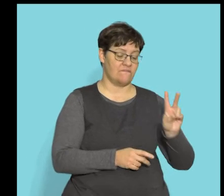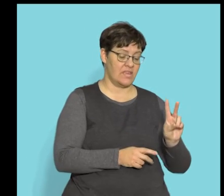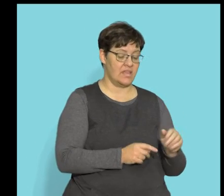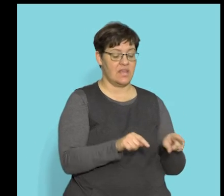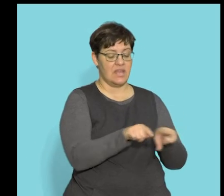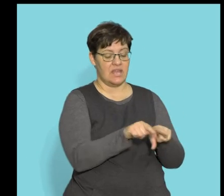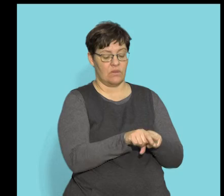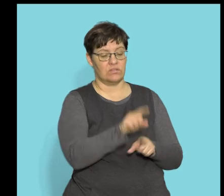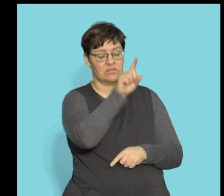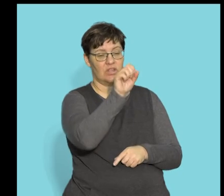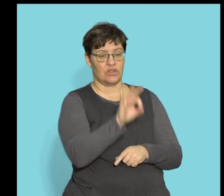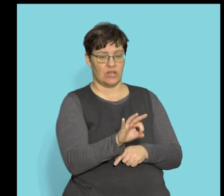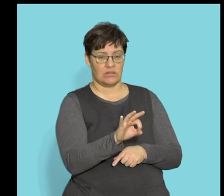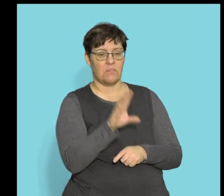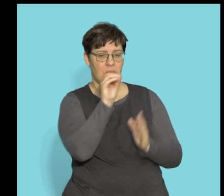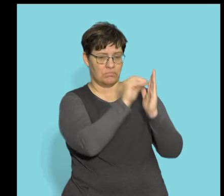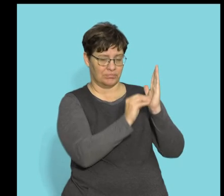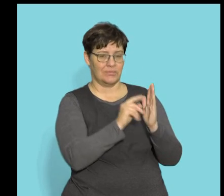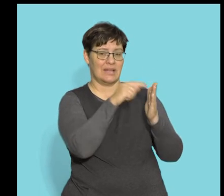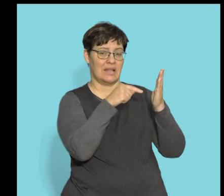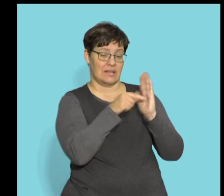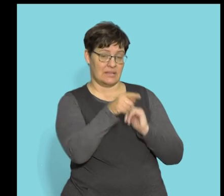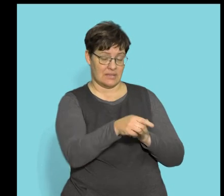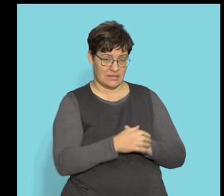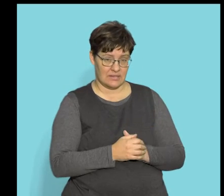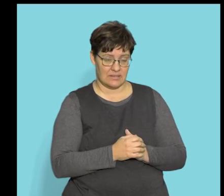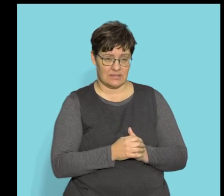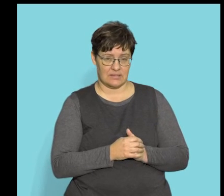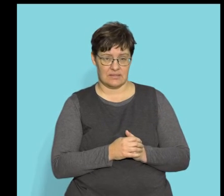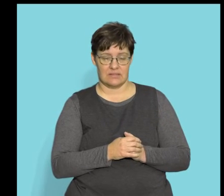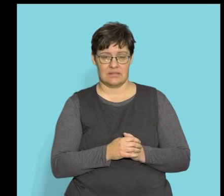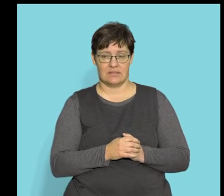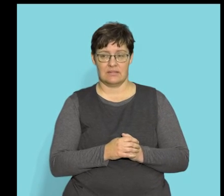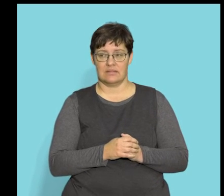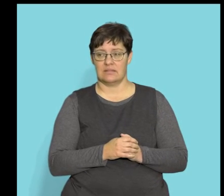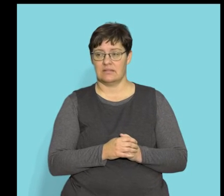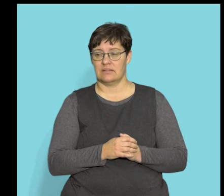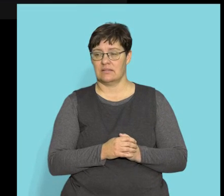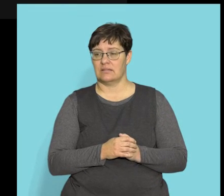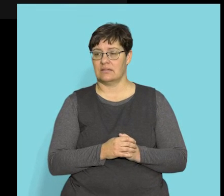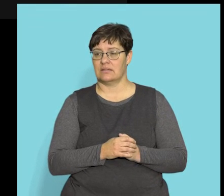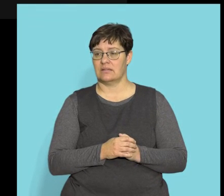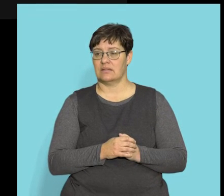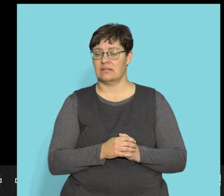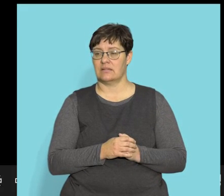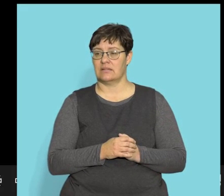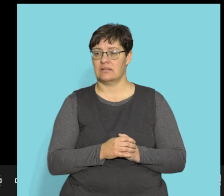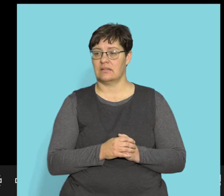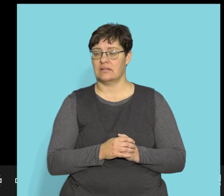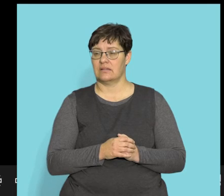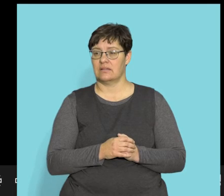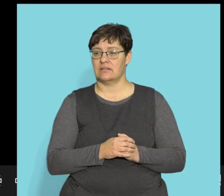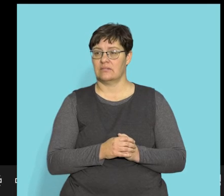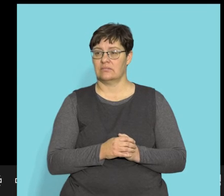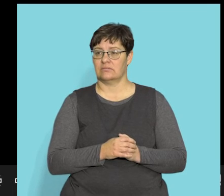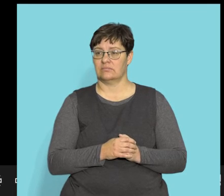let's plug this all into the calculator to find out what the volume of this triangular pyramid is. Rectangular pyramid, sorry guys.